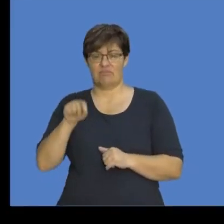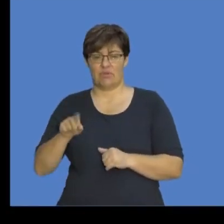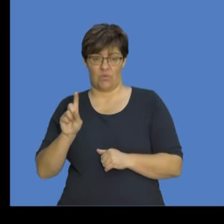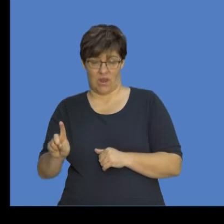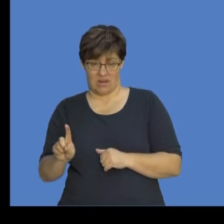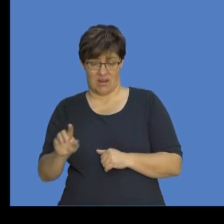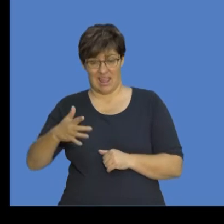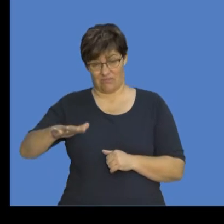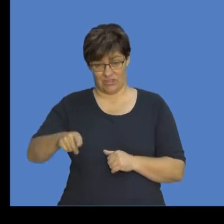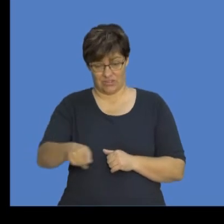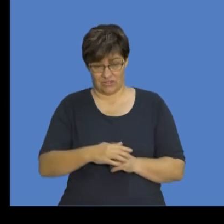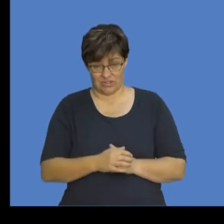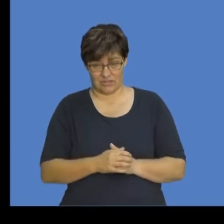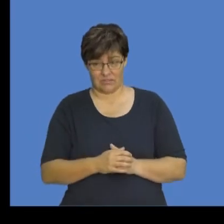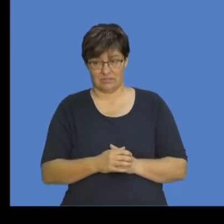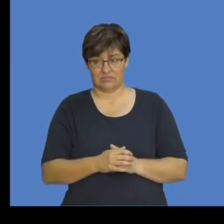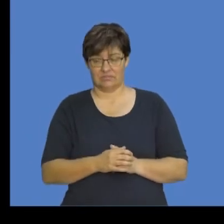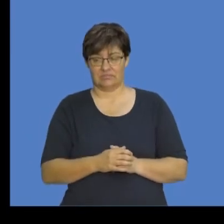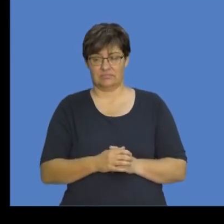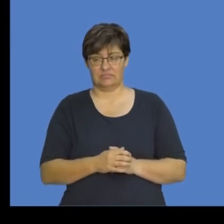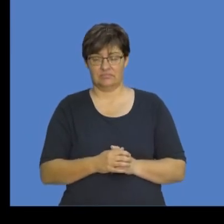with 7.5, 7.1 average.